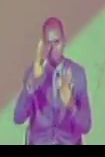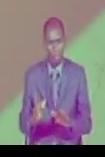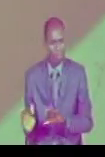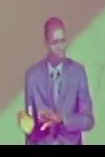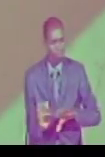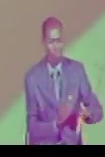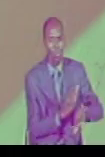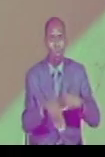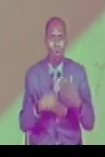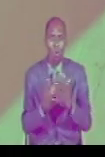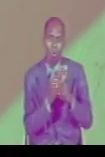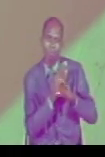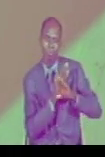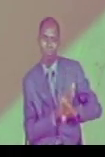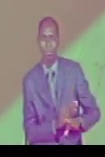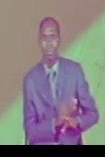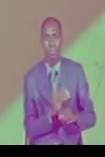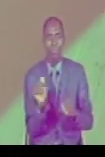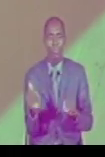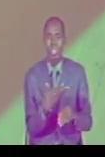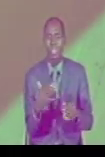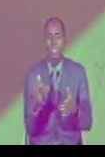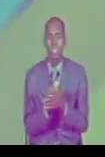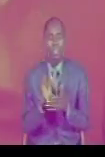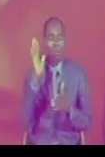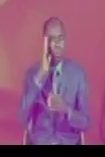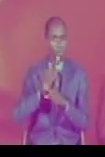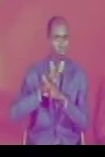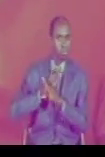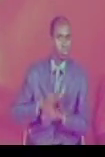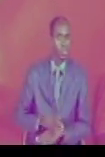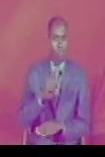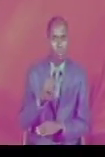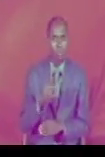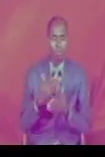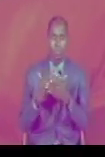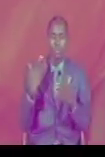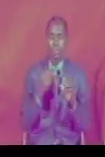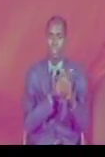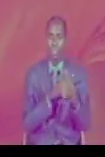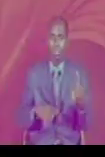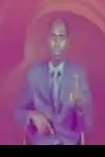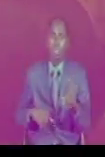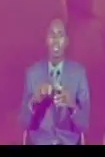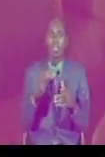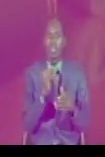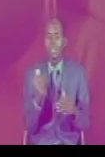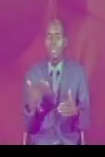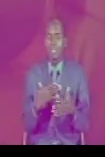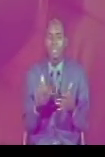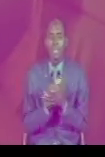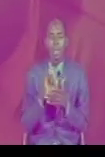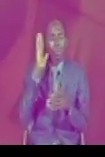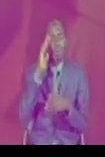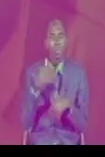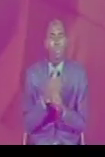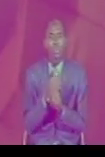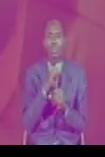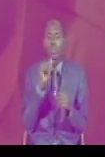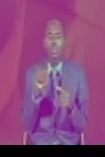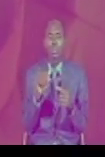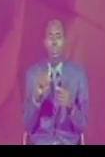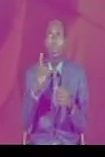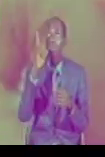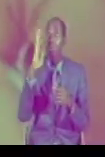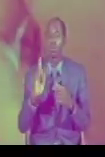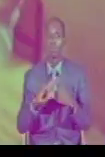away. Anything that will be a stumbling block between you and your neighbor, that if you talk to him, he will not accept you, take that away. Anything